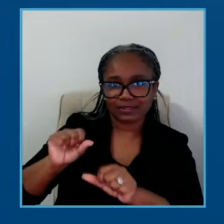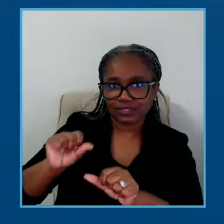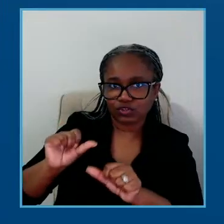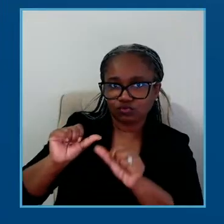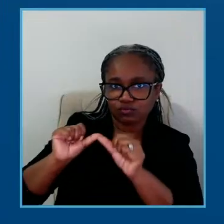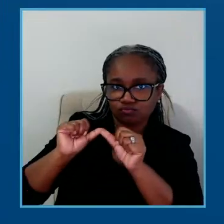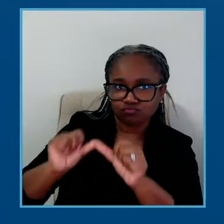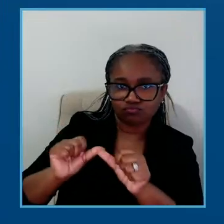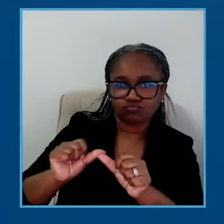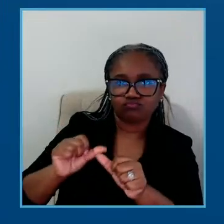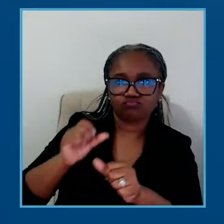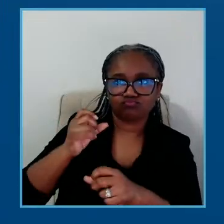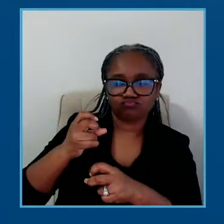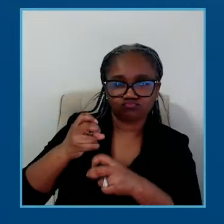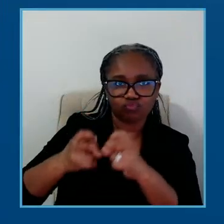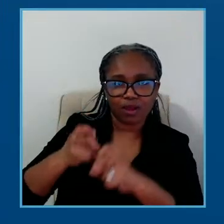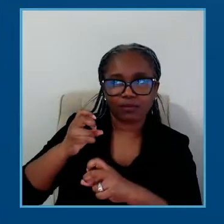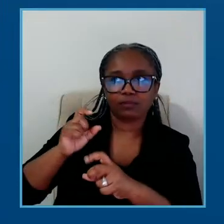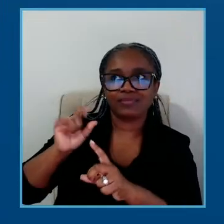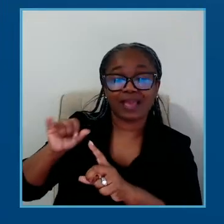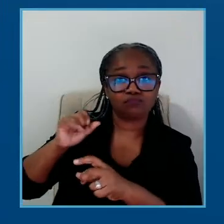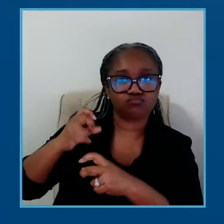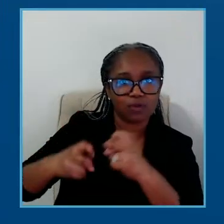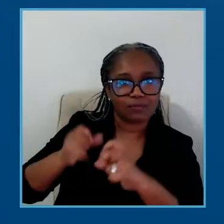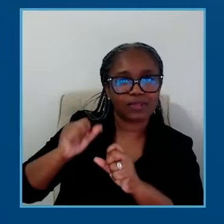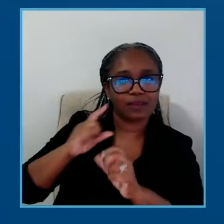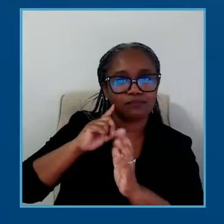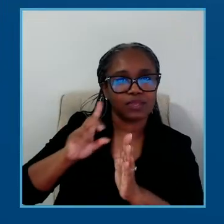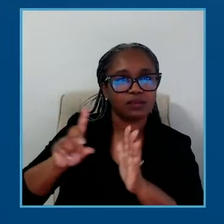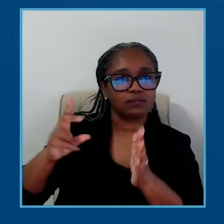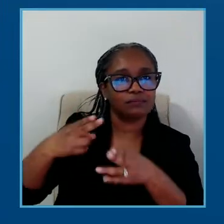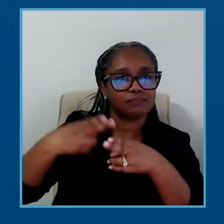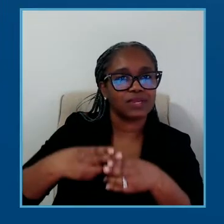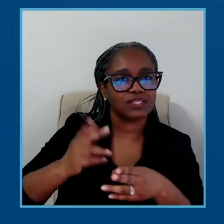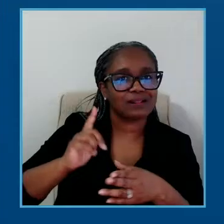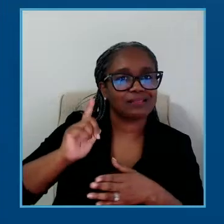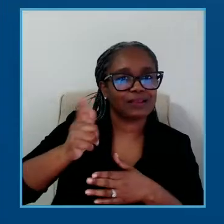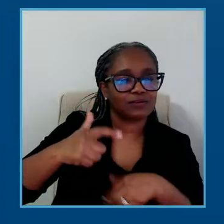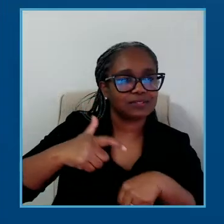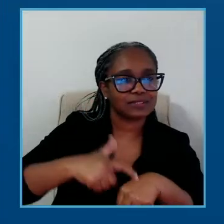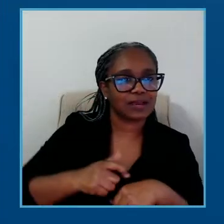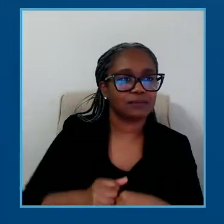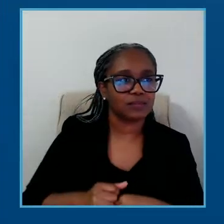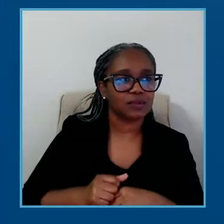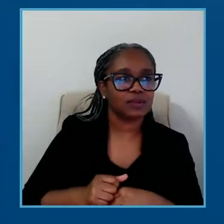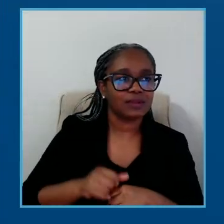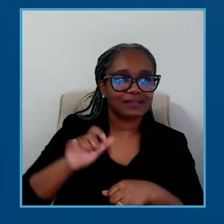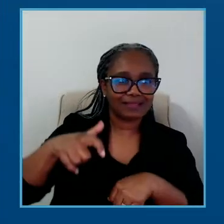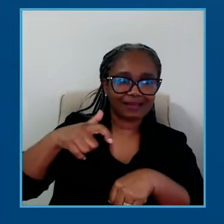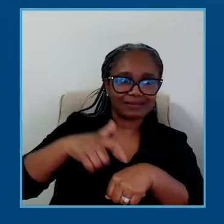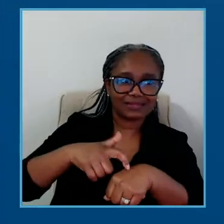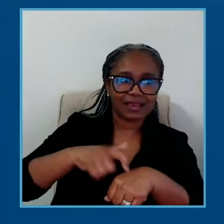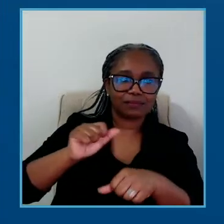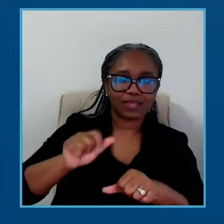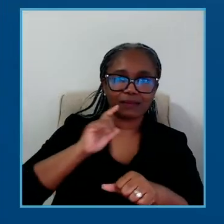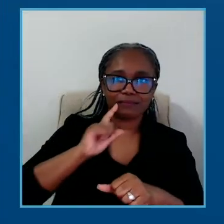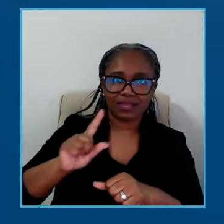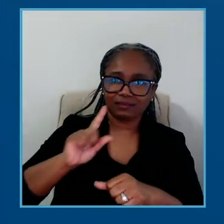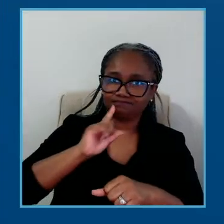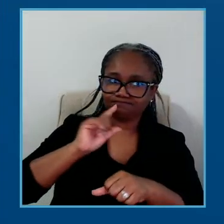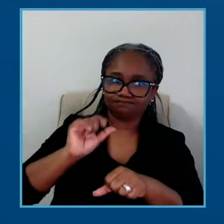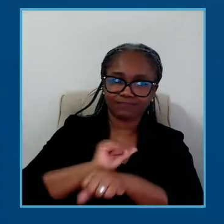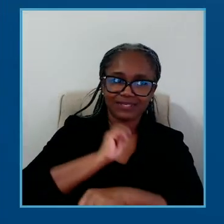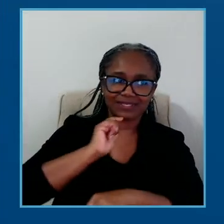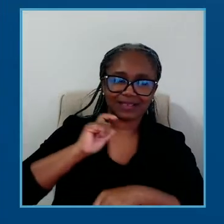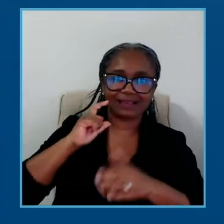time. Examples include when action has been taken in violation of what's called a fundamental principle of parliamentary law,